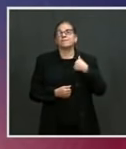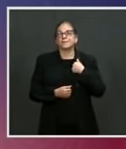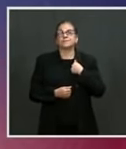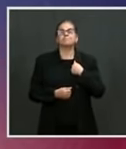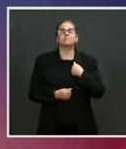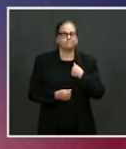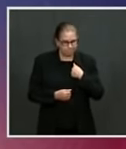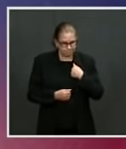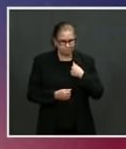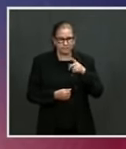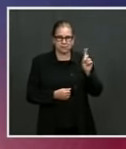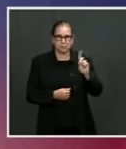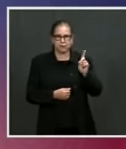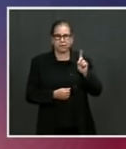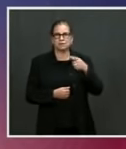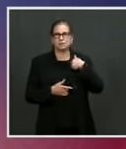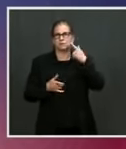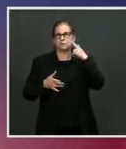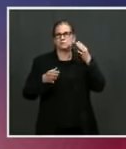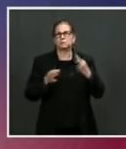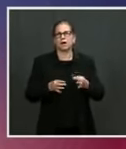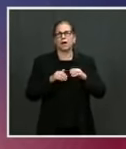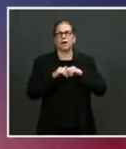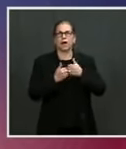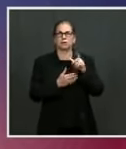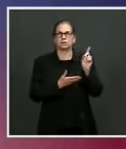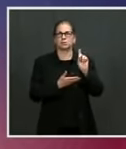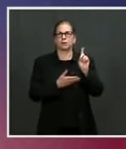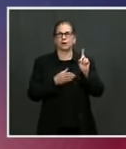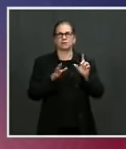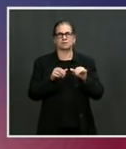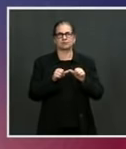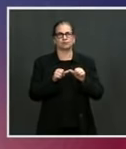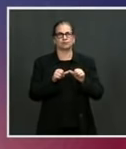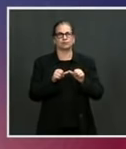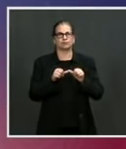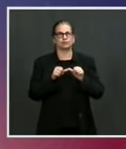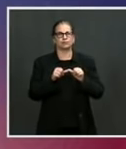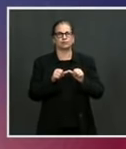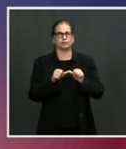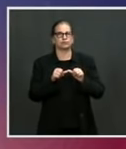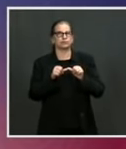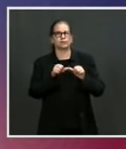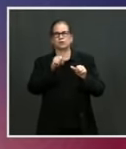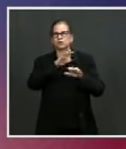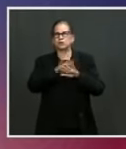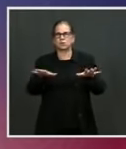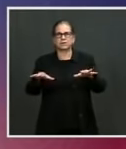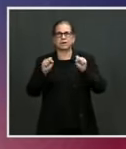We all take it for granted. We think, we learn in school, you have to, every generation has to fight for it.